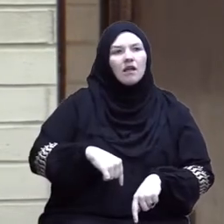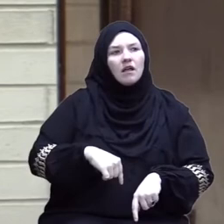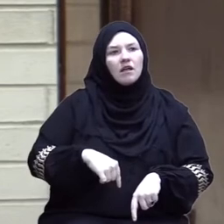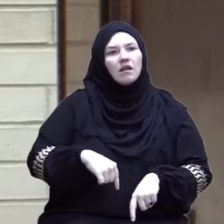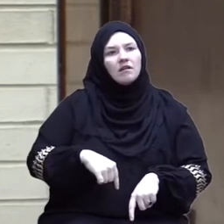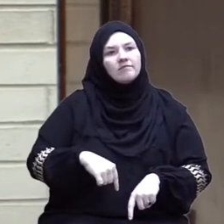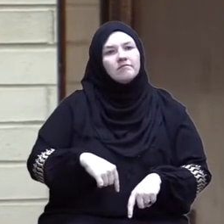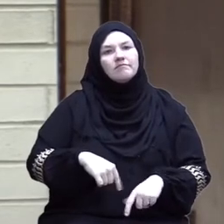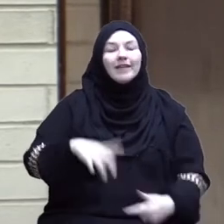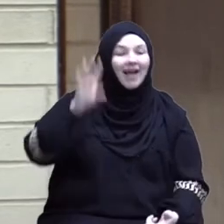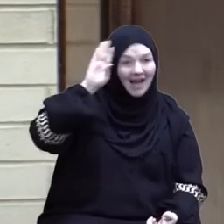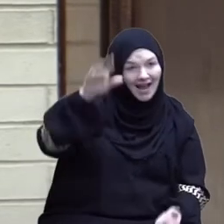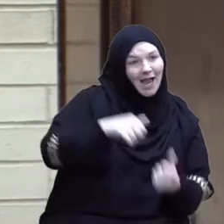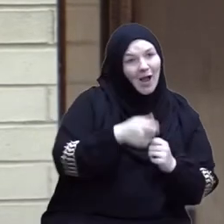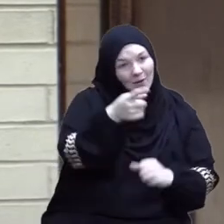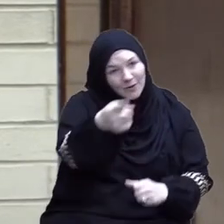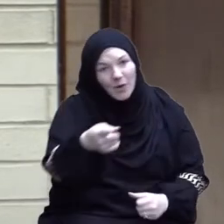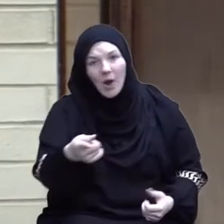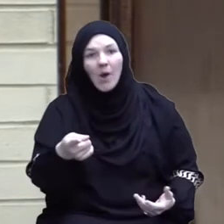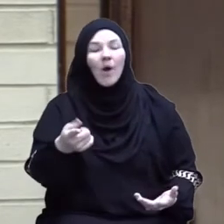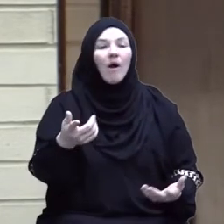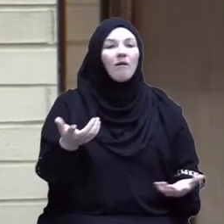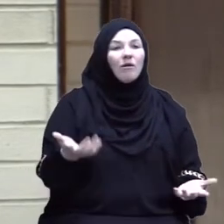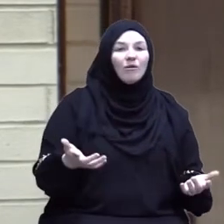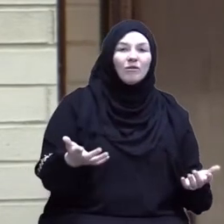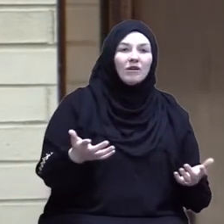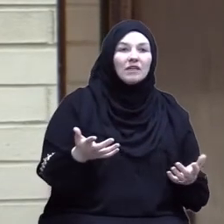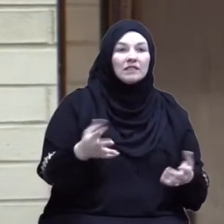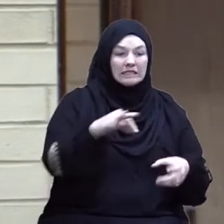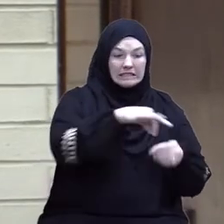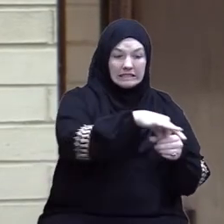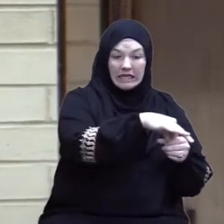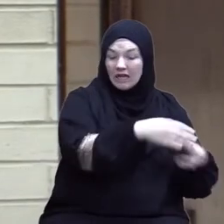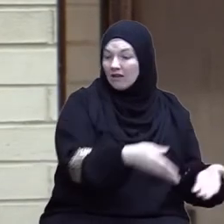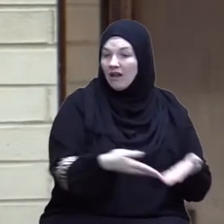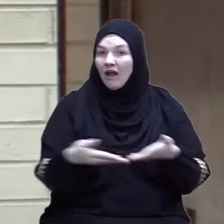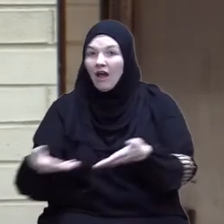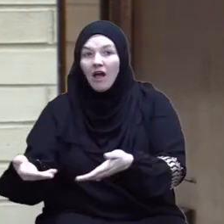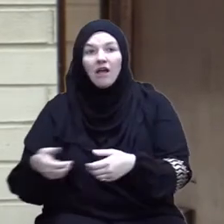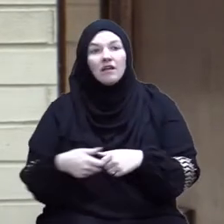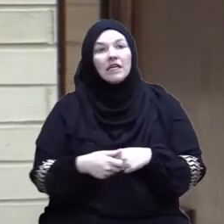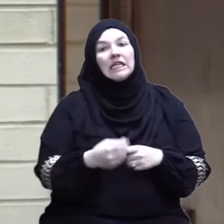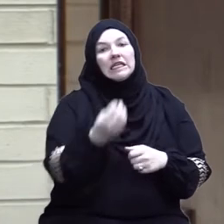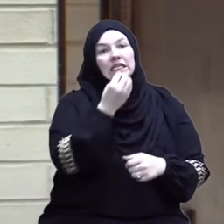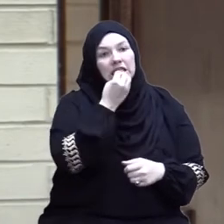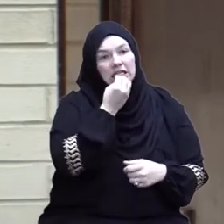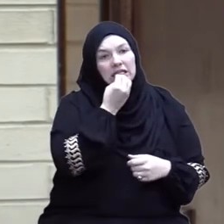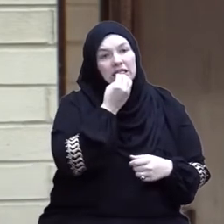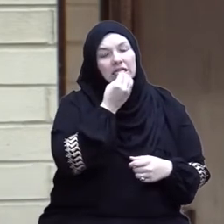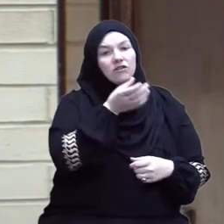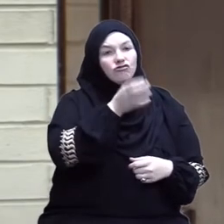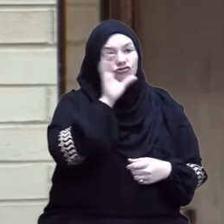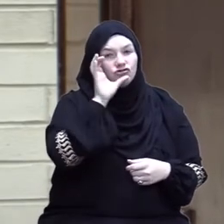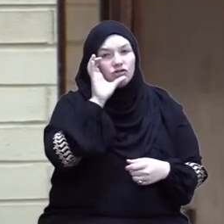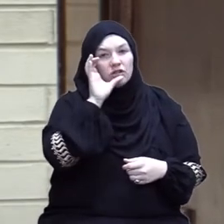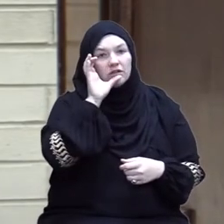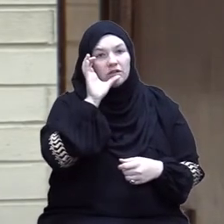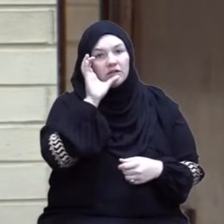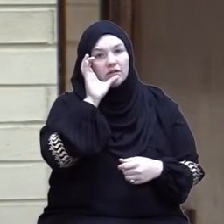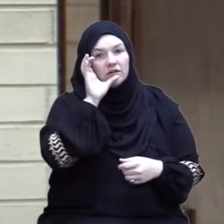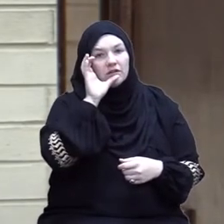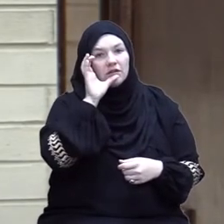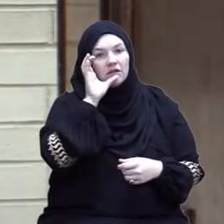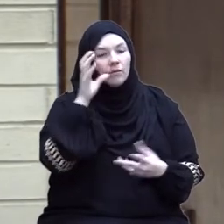whatever expectations he has. When he eats and leaves, with him go all of your